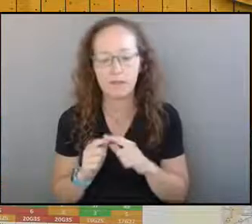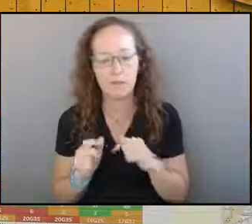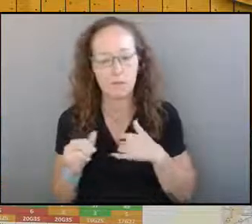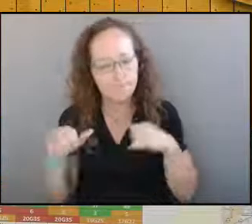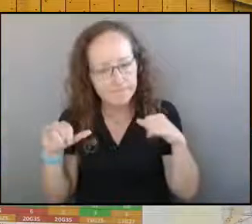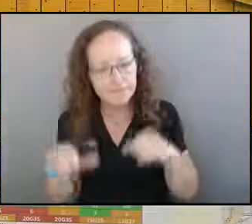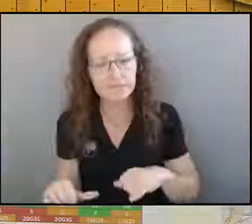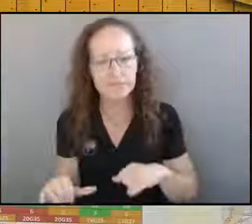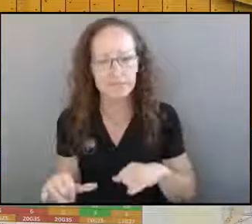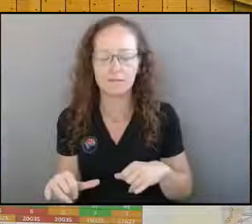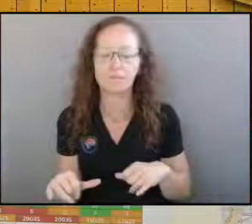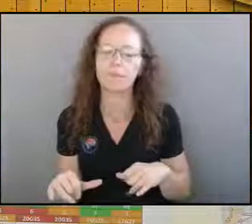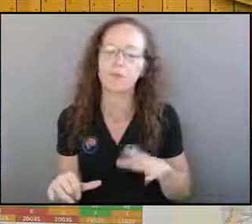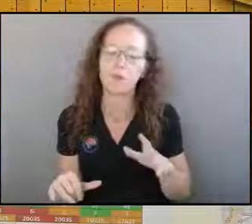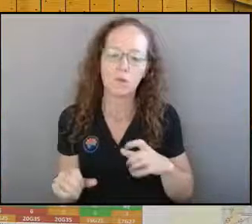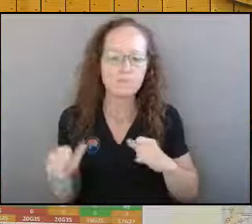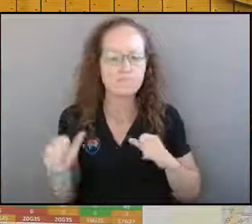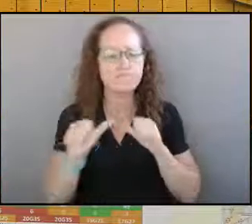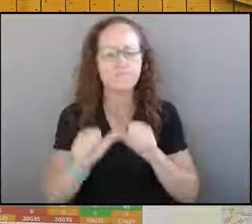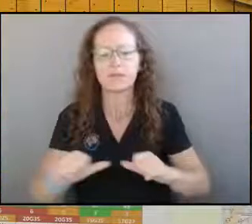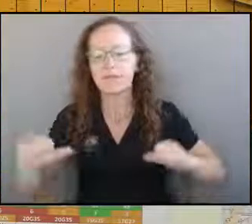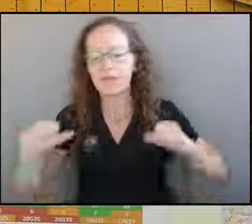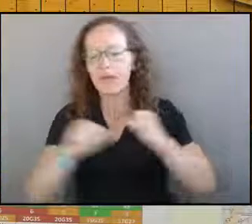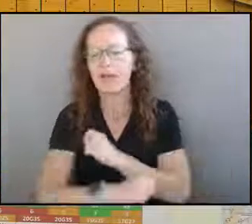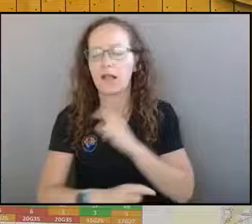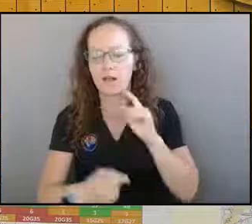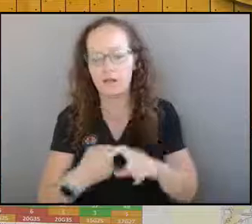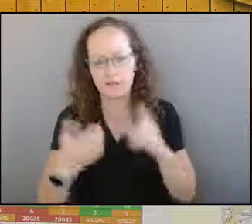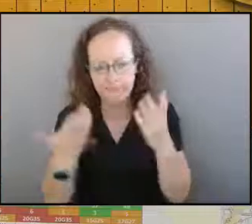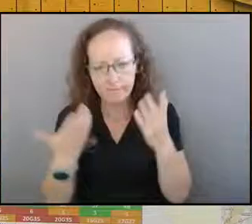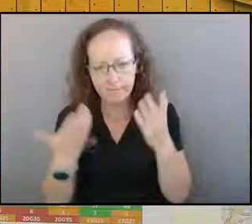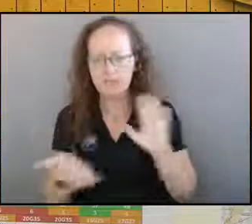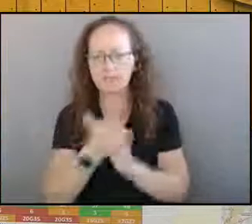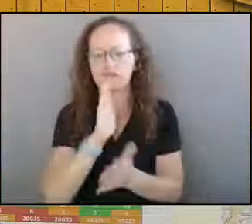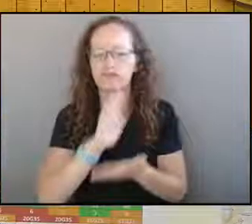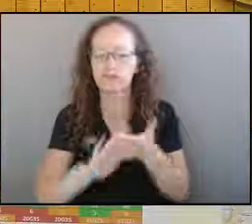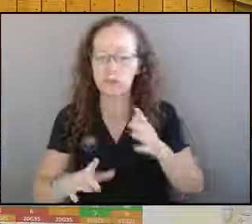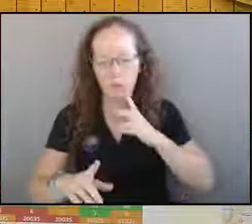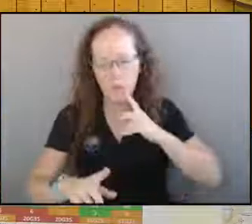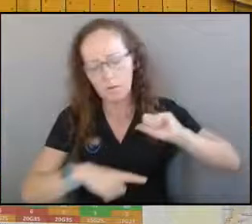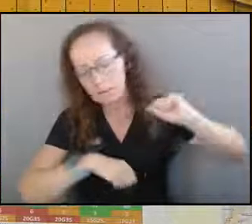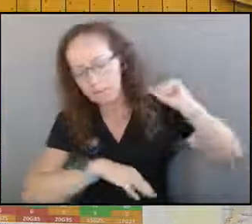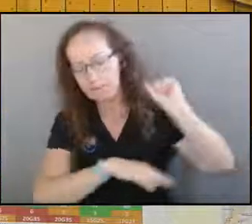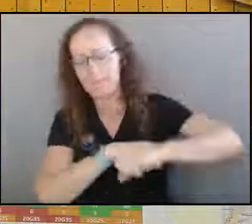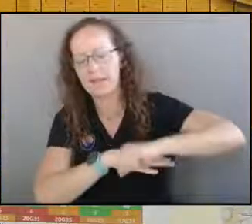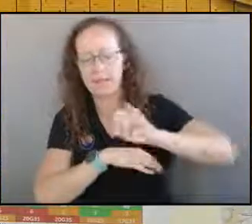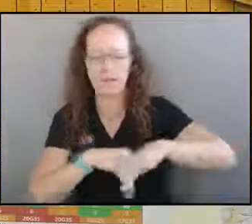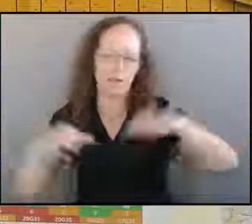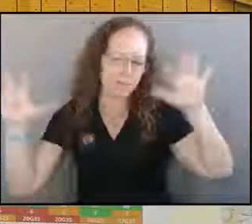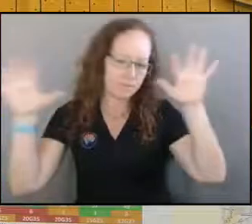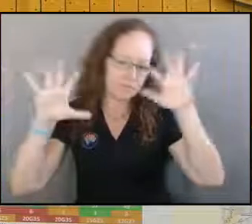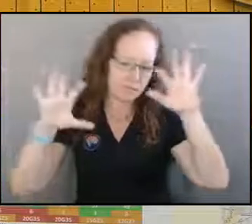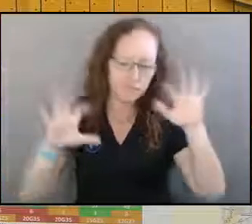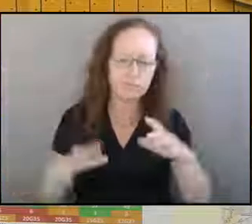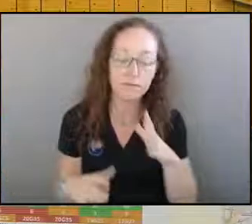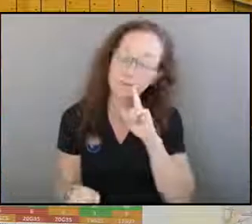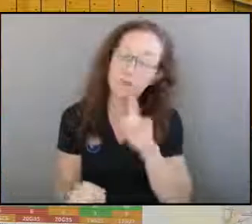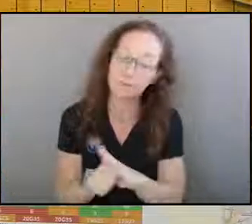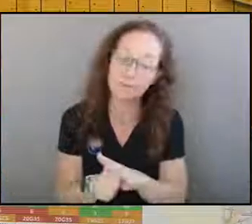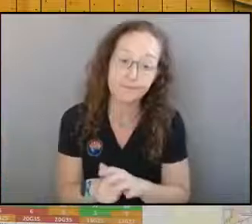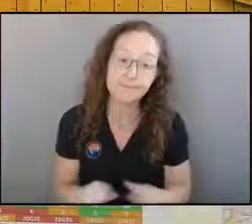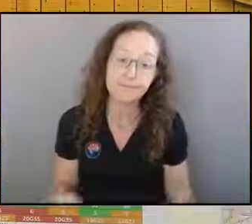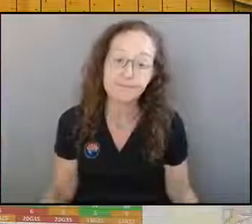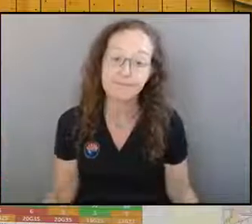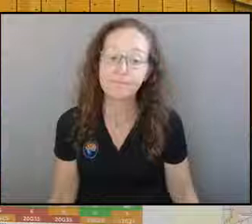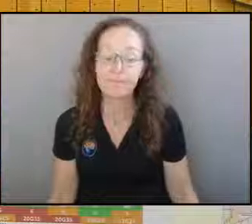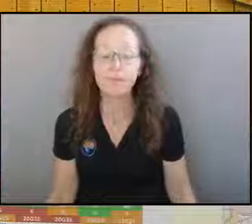there. We're going to be in the fight until the fight is over, and we're going to conquer this beast. I guarantee you, and I promise you that. So